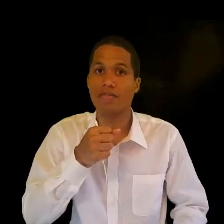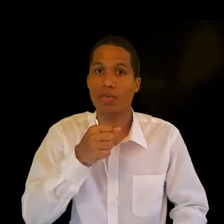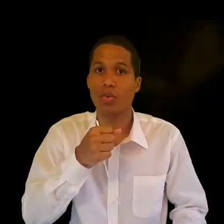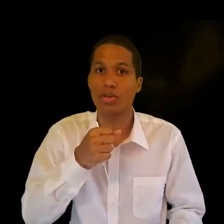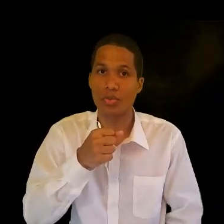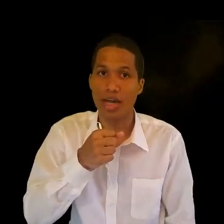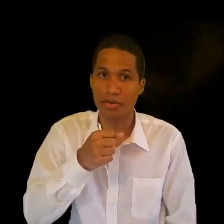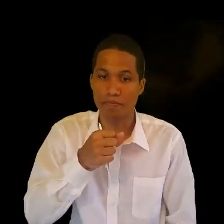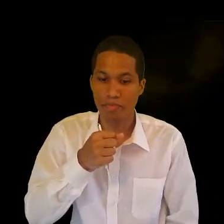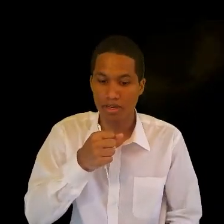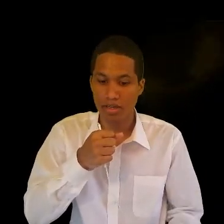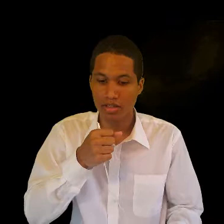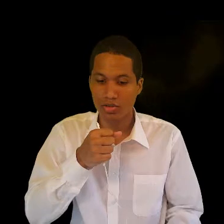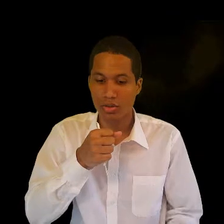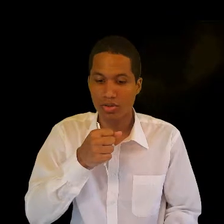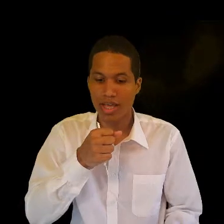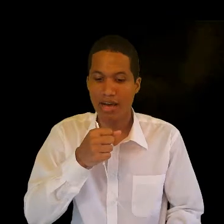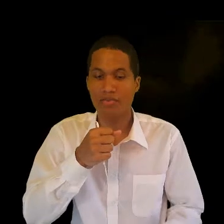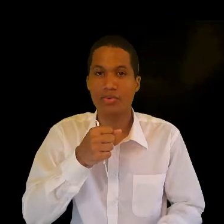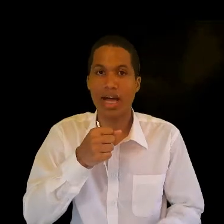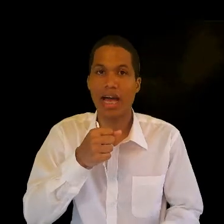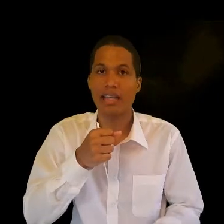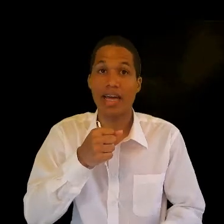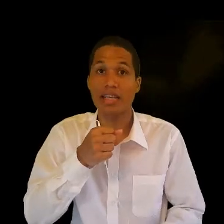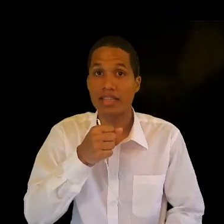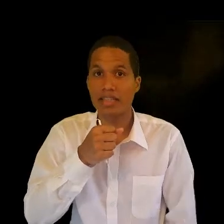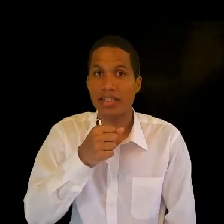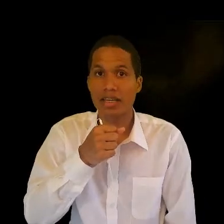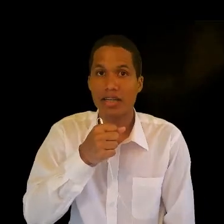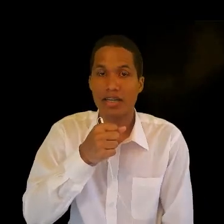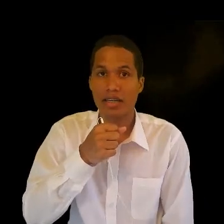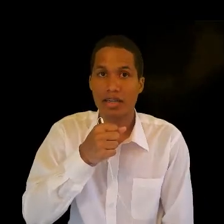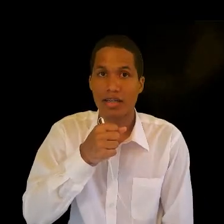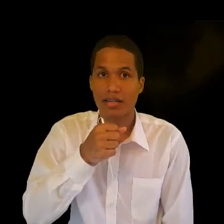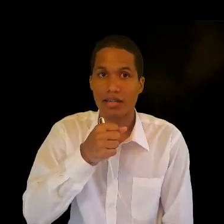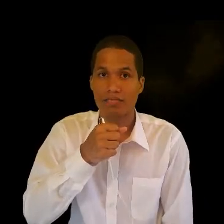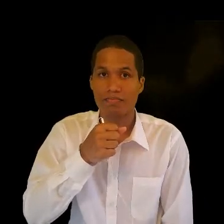you don't have the word while. You only have to add ing.